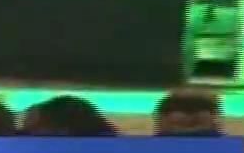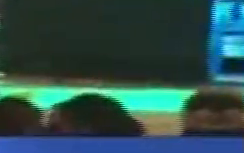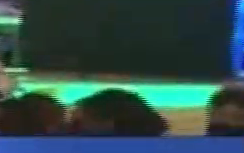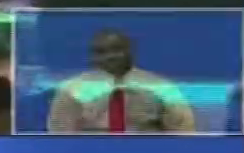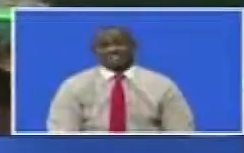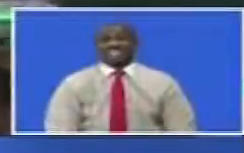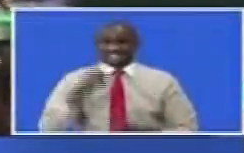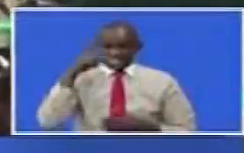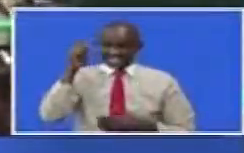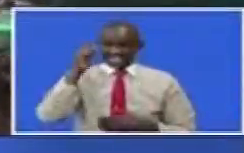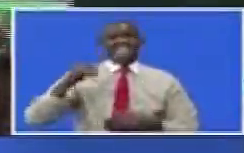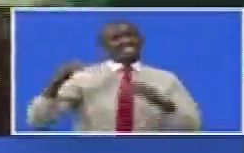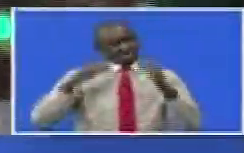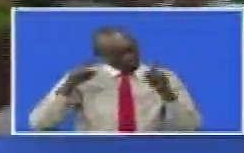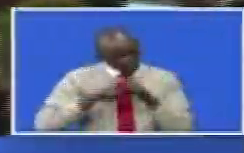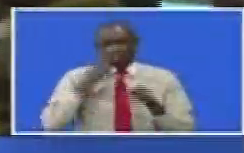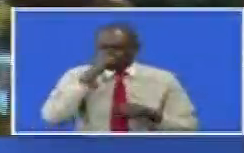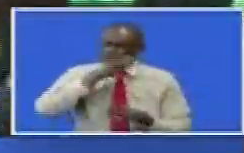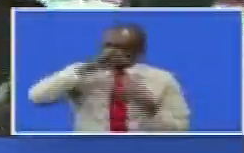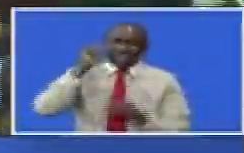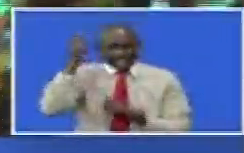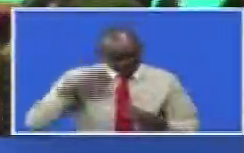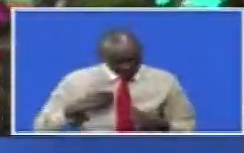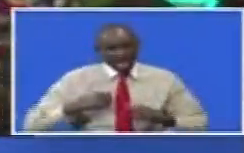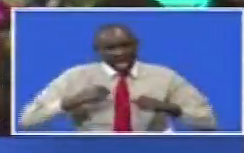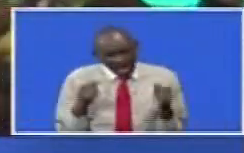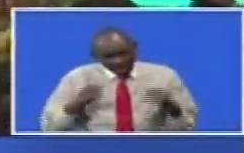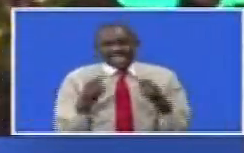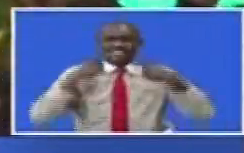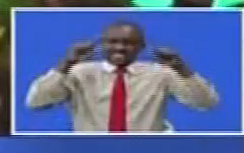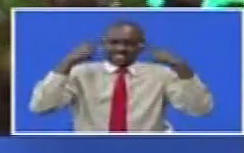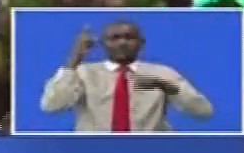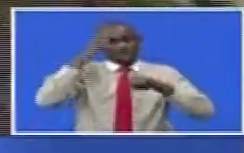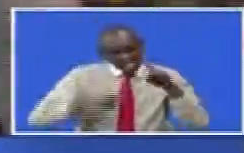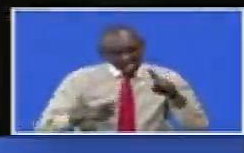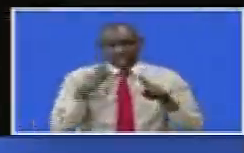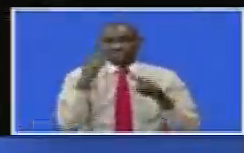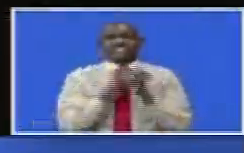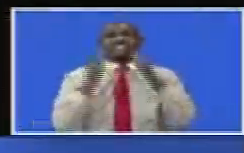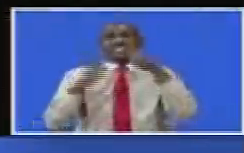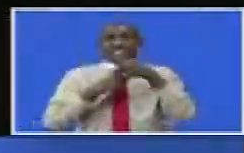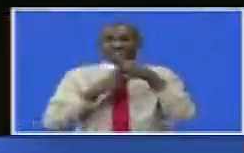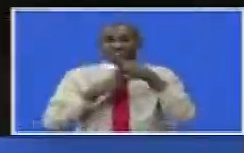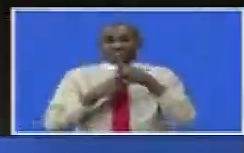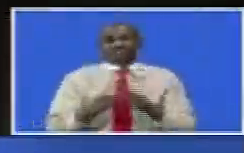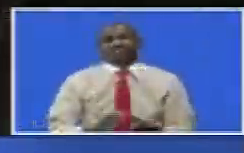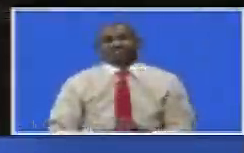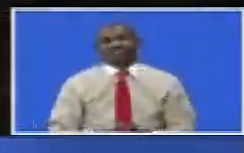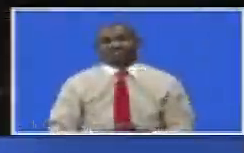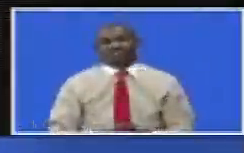at KTN equally wish every Kenyan a happy and prosperous year 2016.